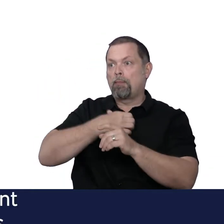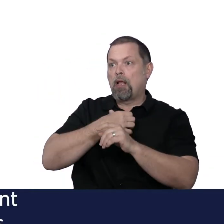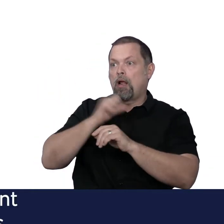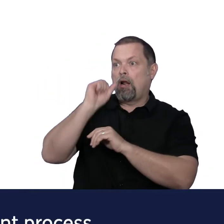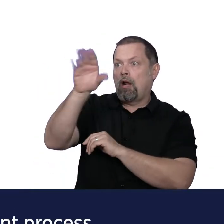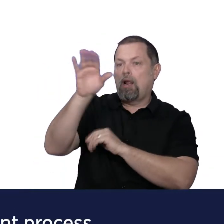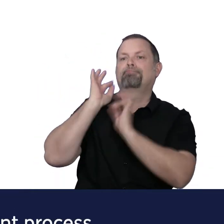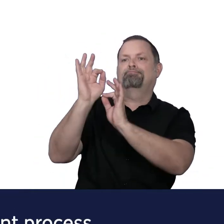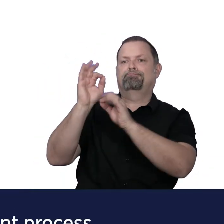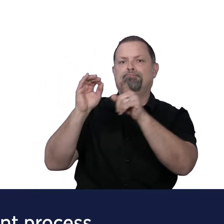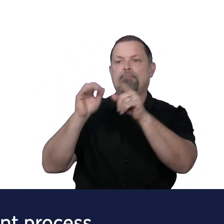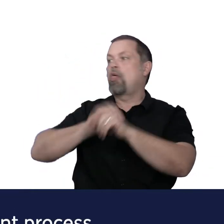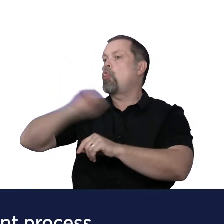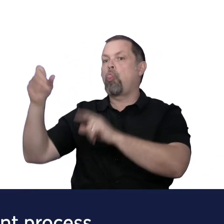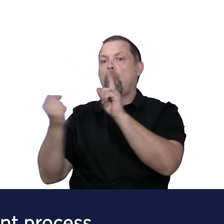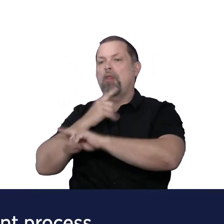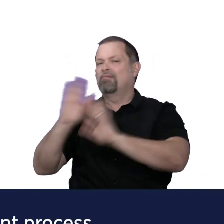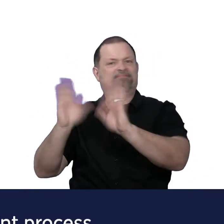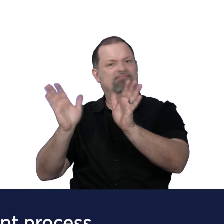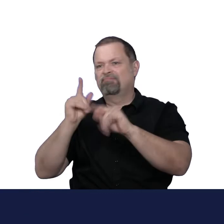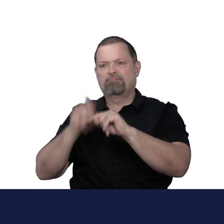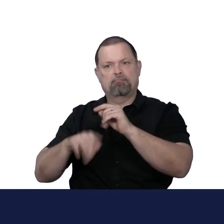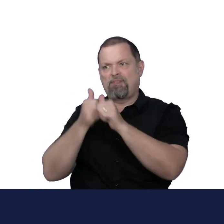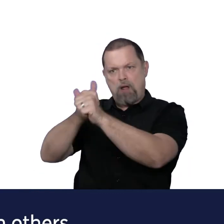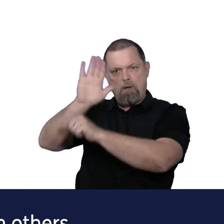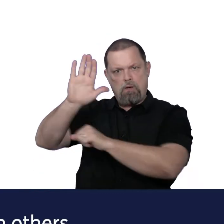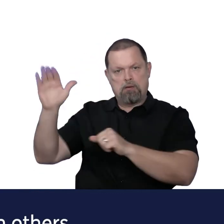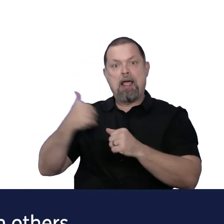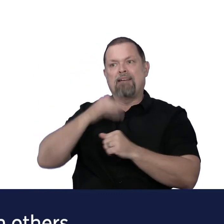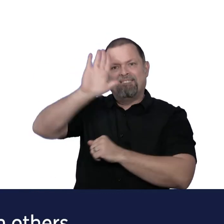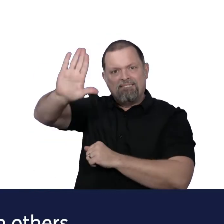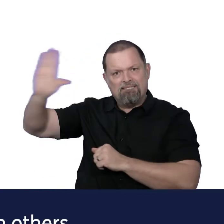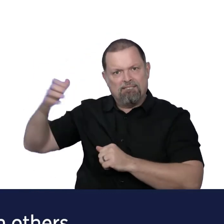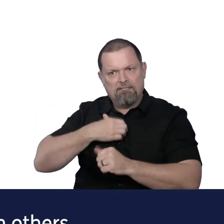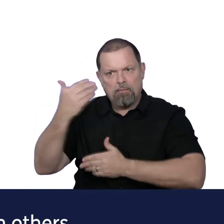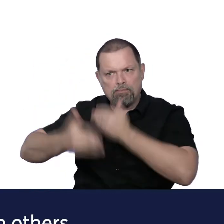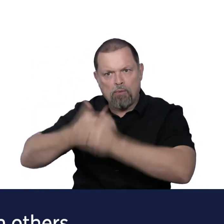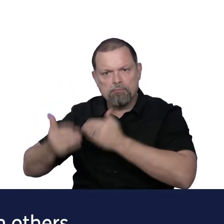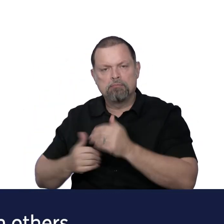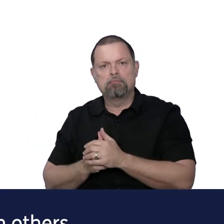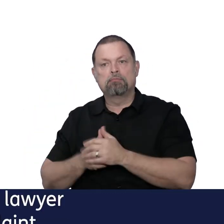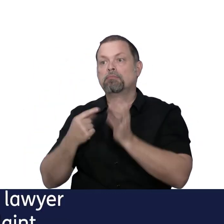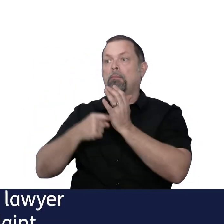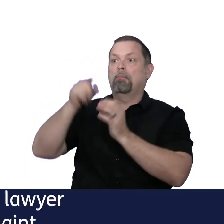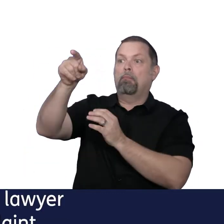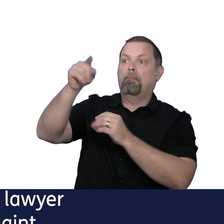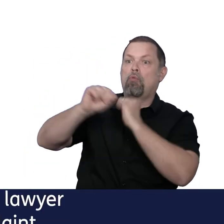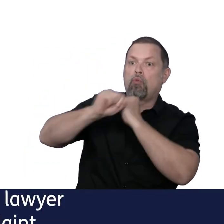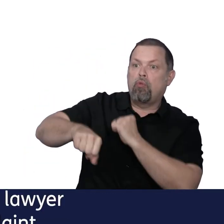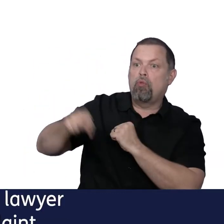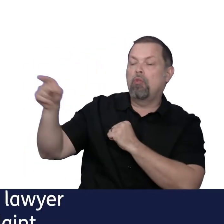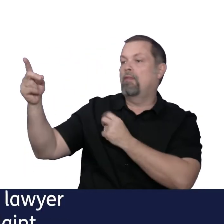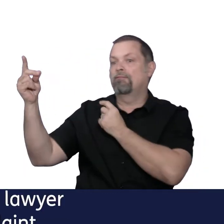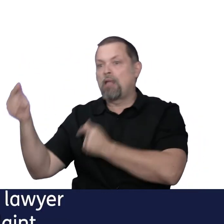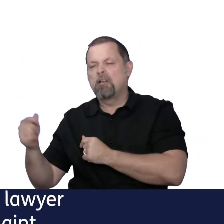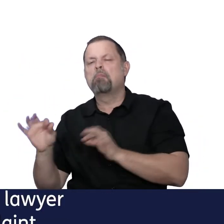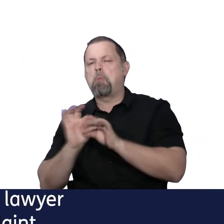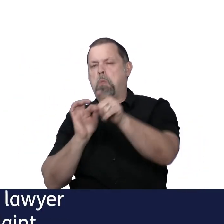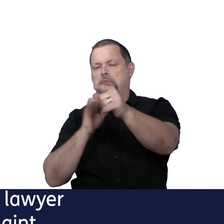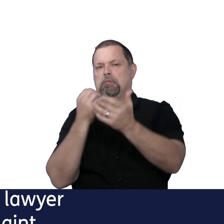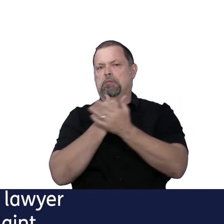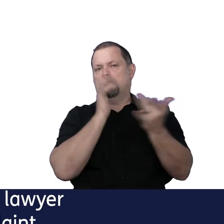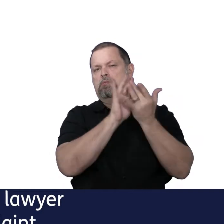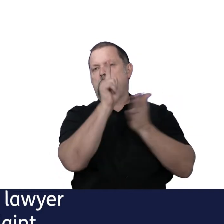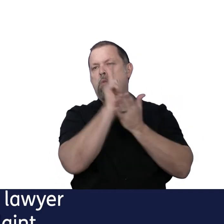complaints. Each one has its own complaint process. Some may take longer than others. It may be best to talk to a lawyer